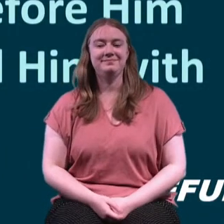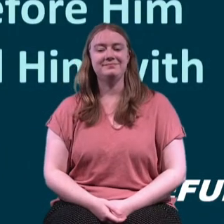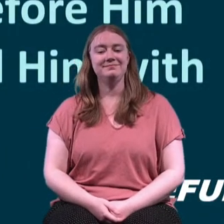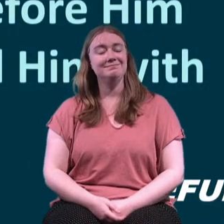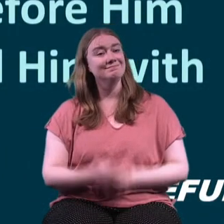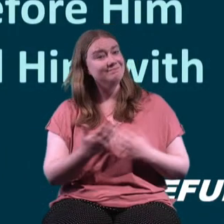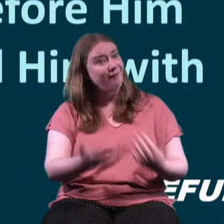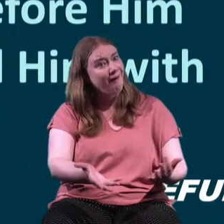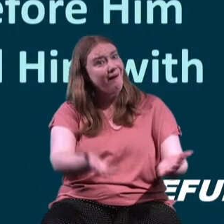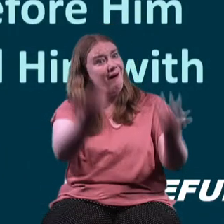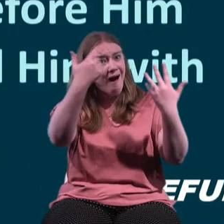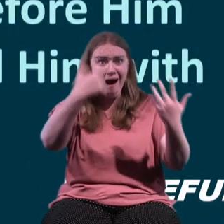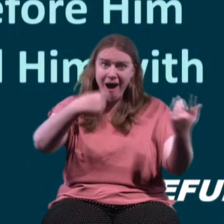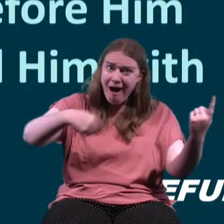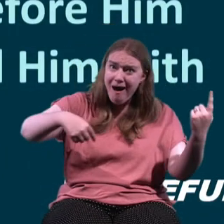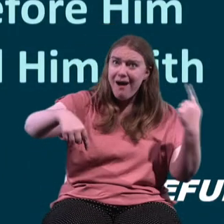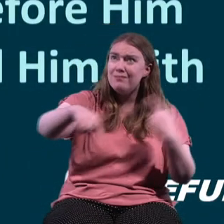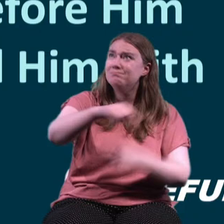Come.